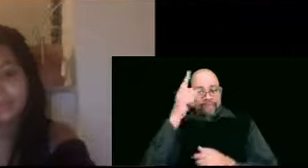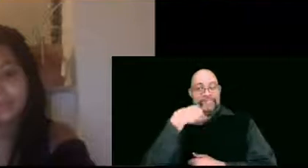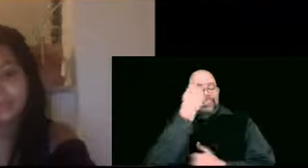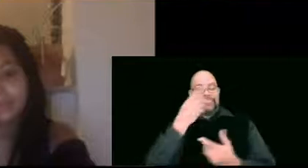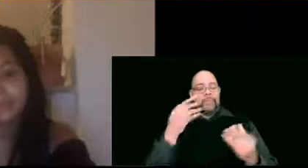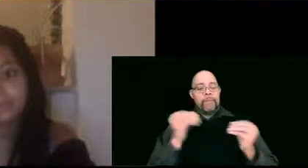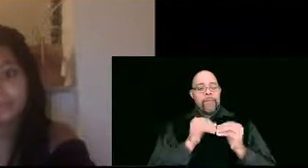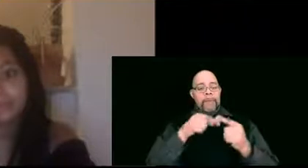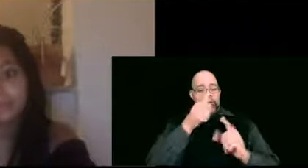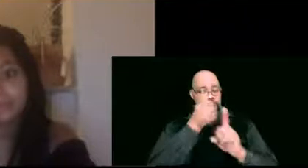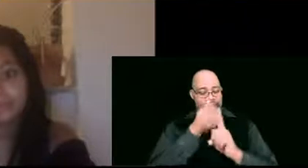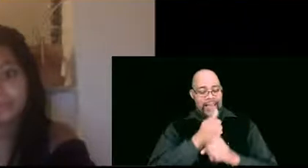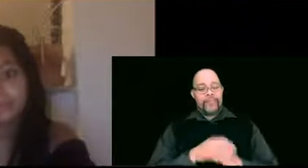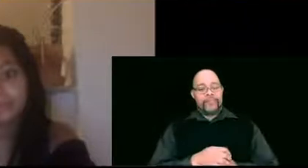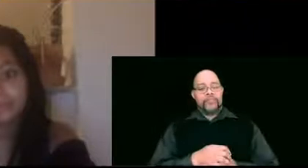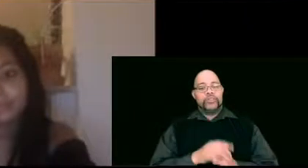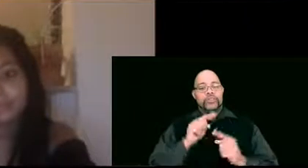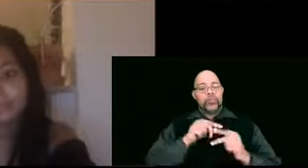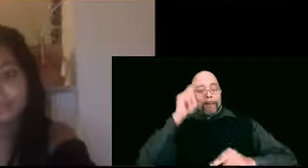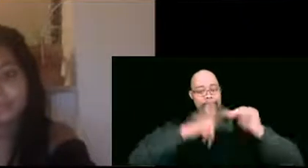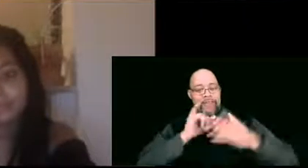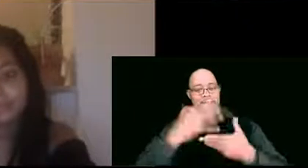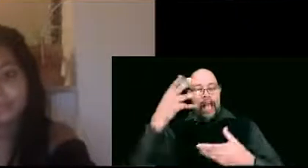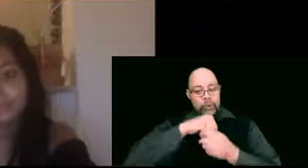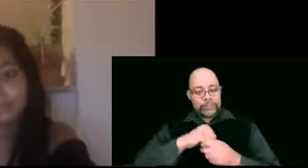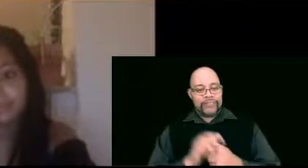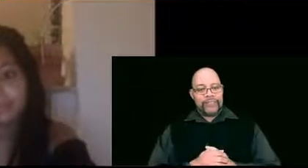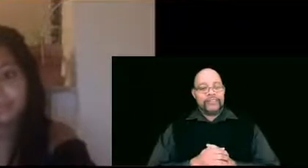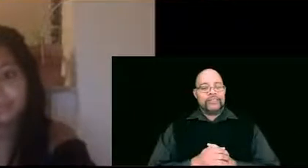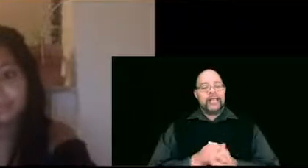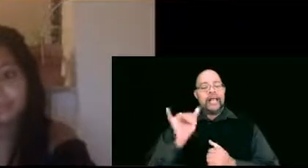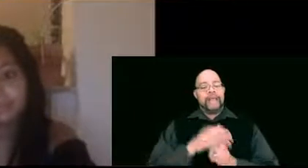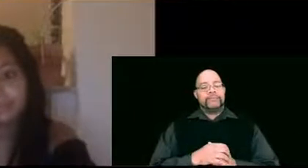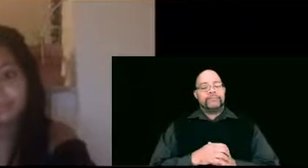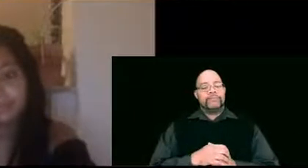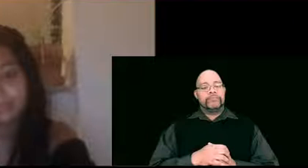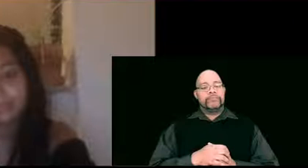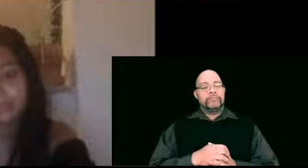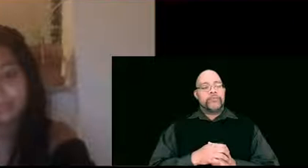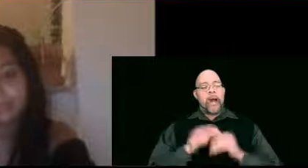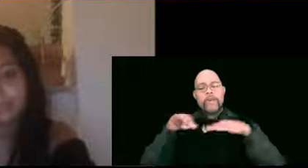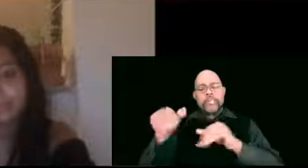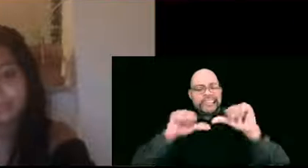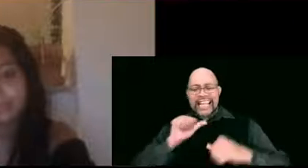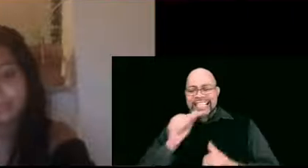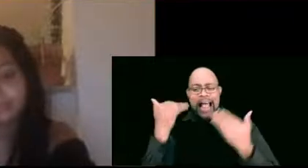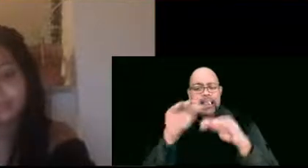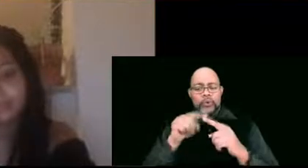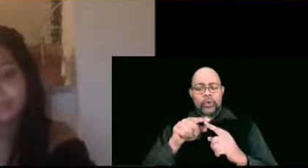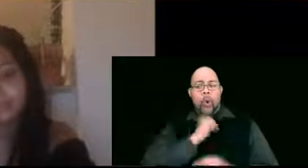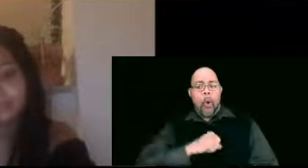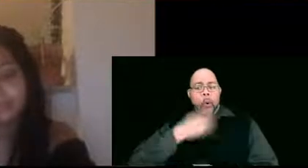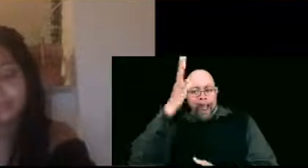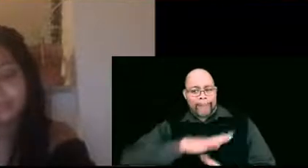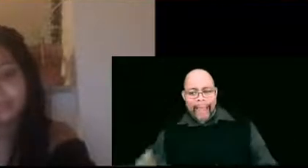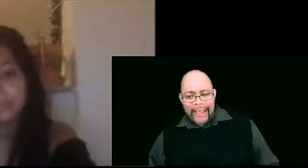your face and more about yourself to kind of build that inclusivity, to say that marine science is not limited